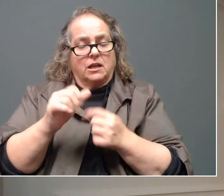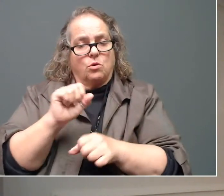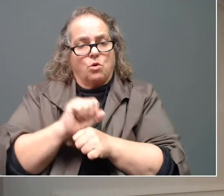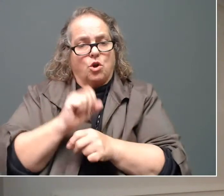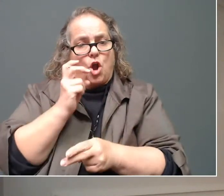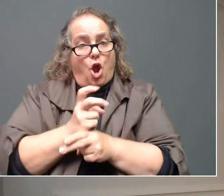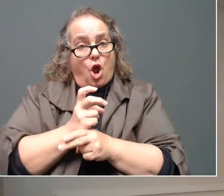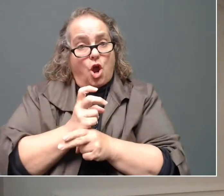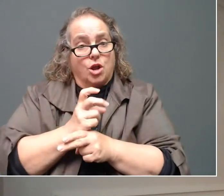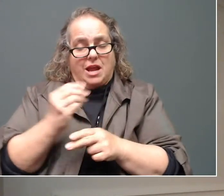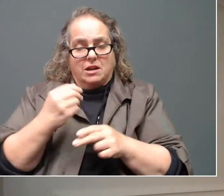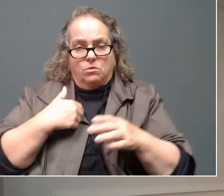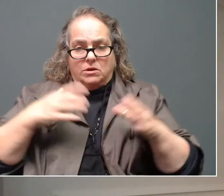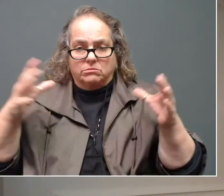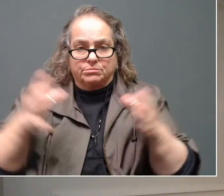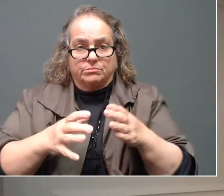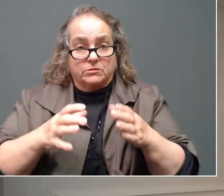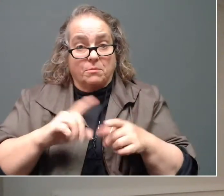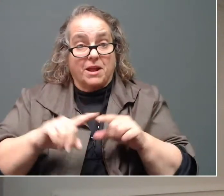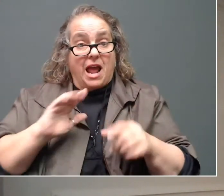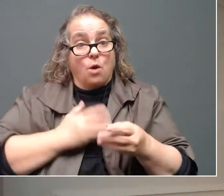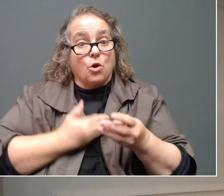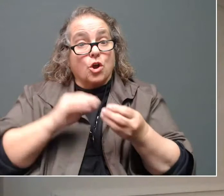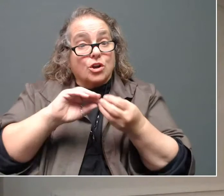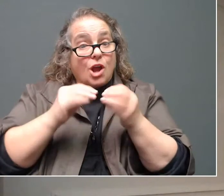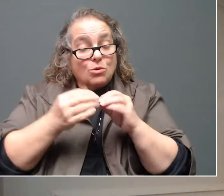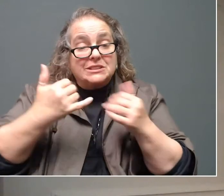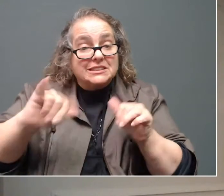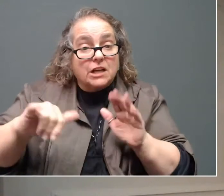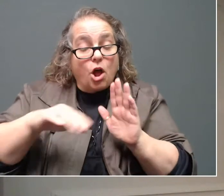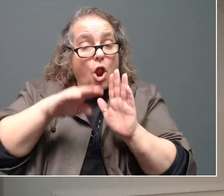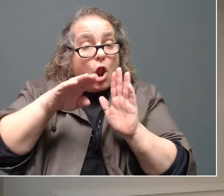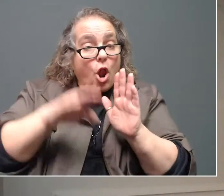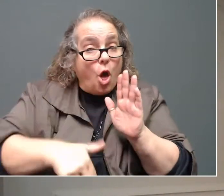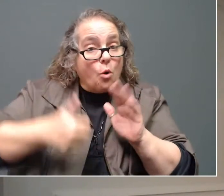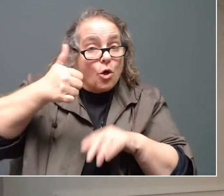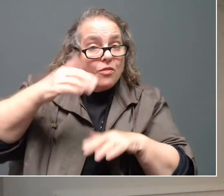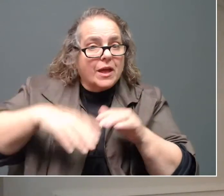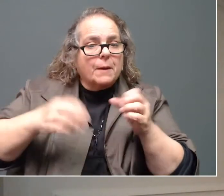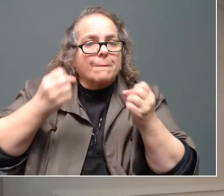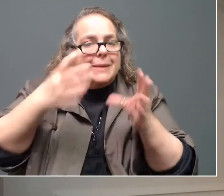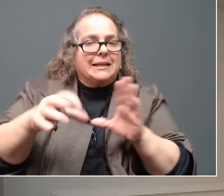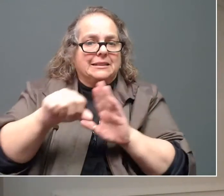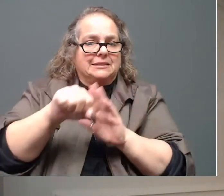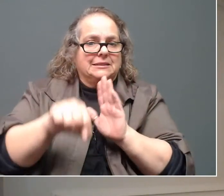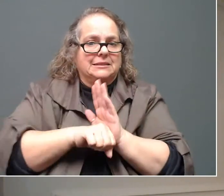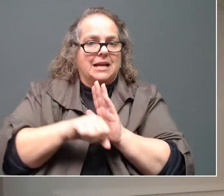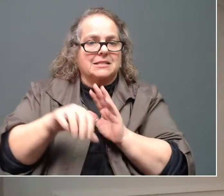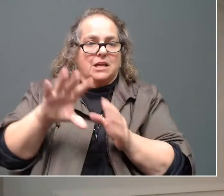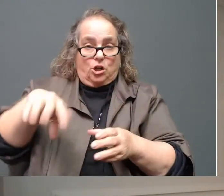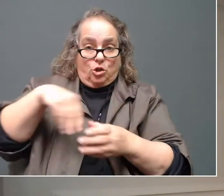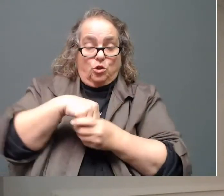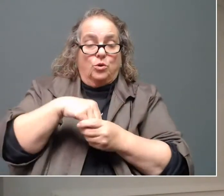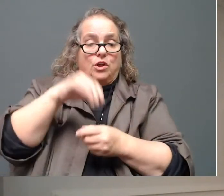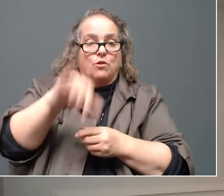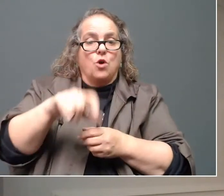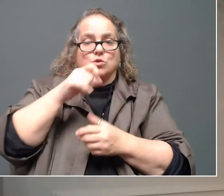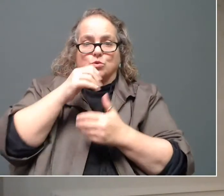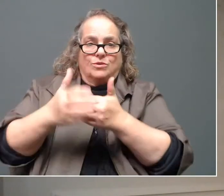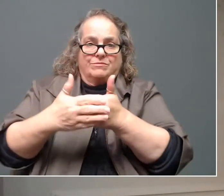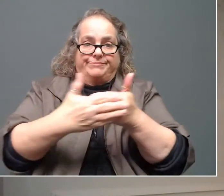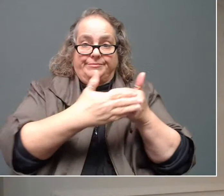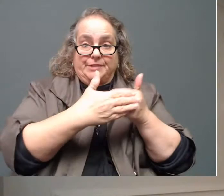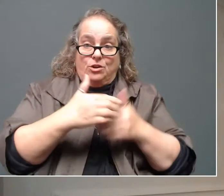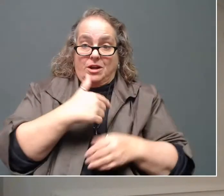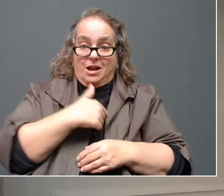lower overall than many, many other states, including some of those that neighbor us. And so amidst this sorrow, there